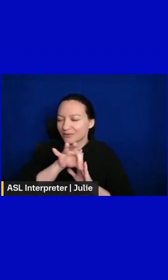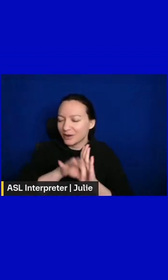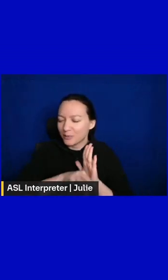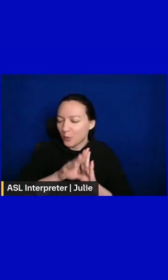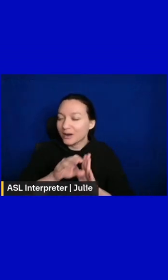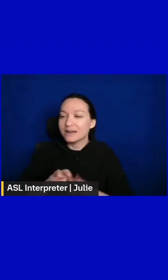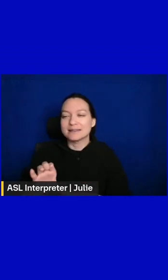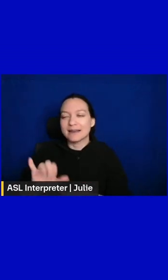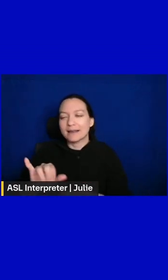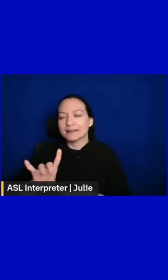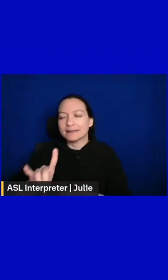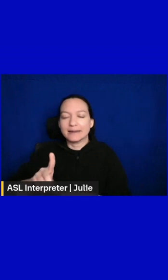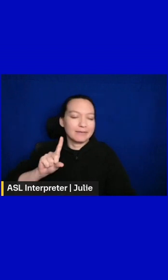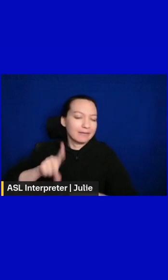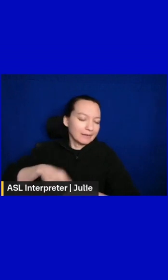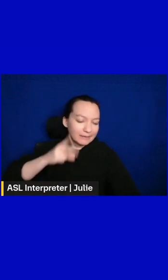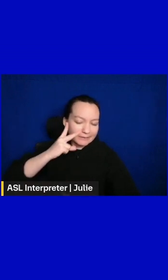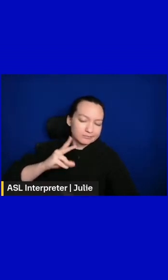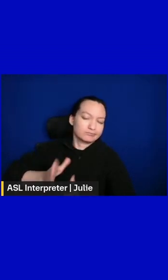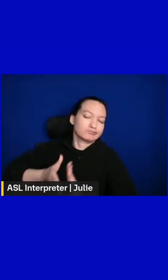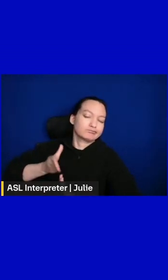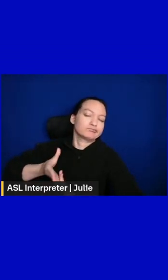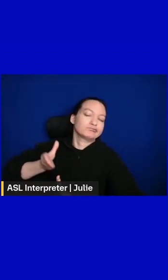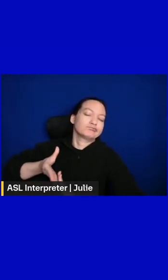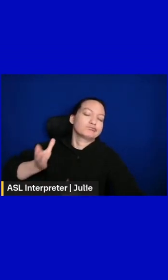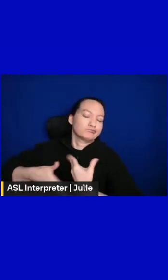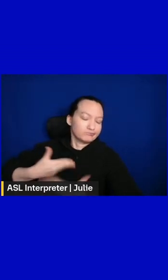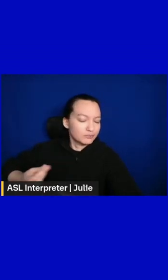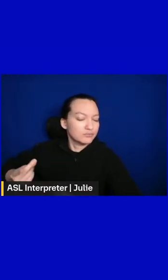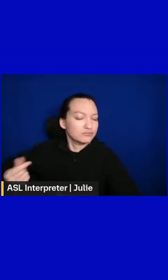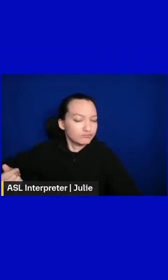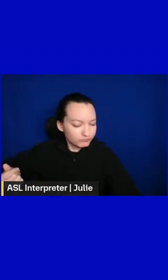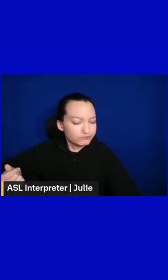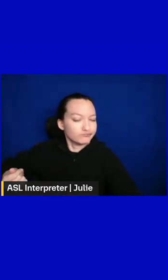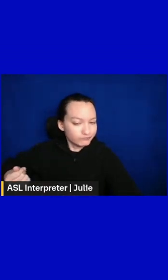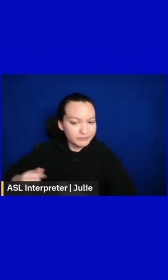CI/CD behind the scenes to get that done for us very quickly.